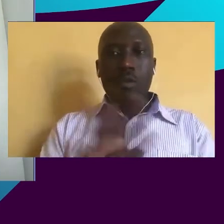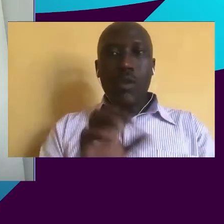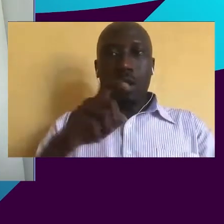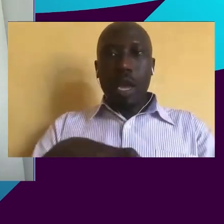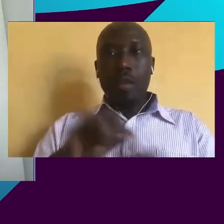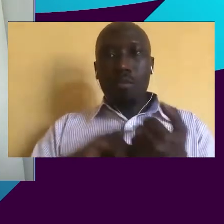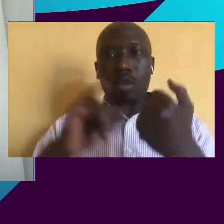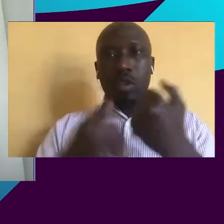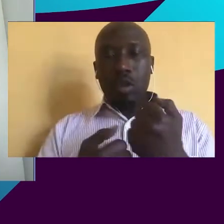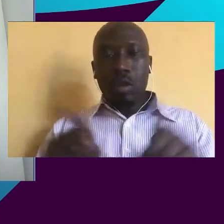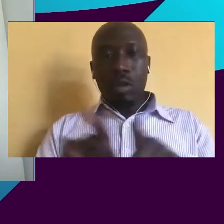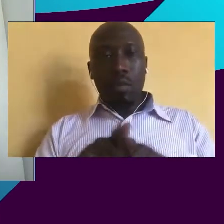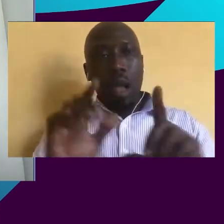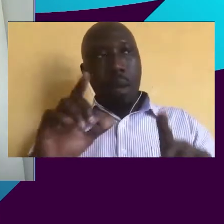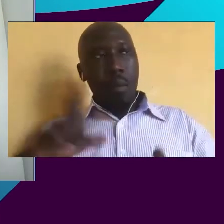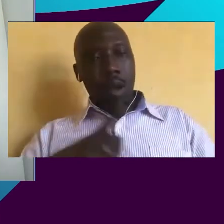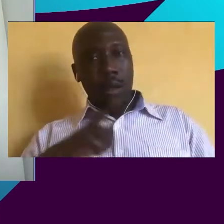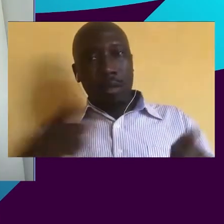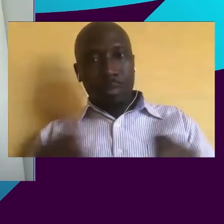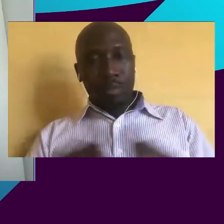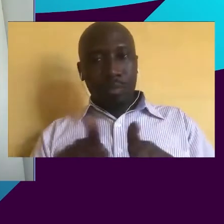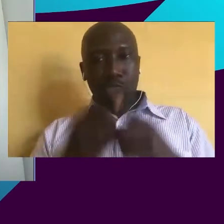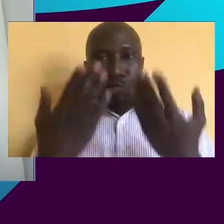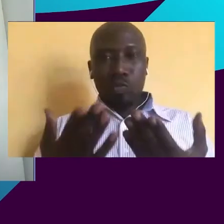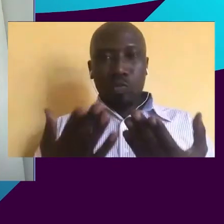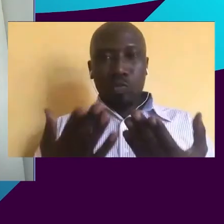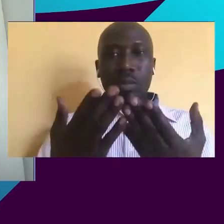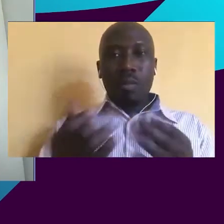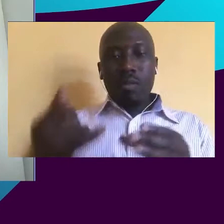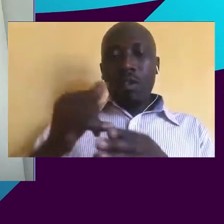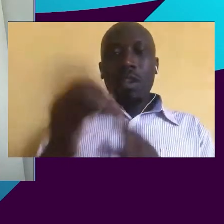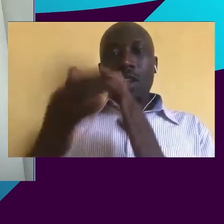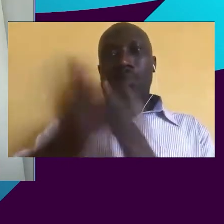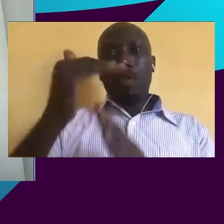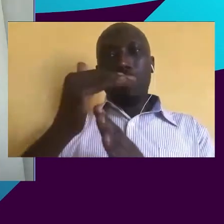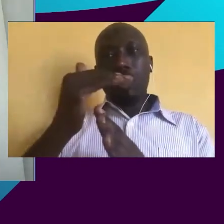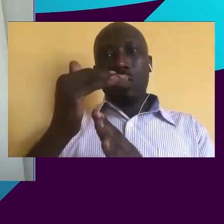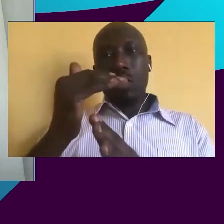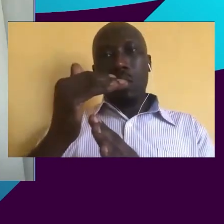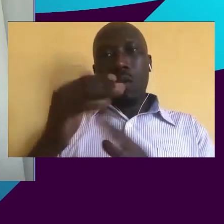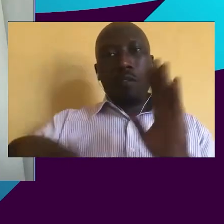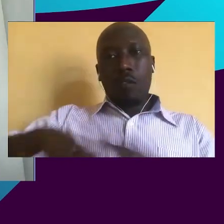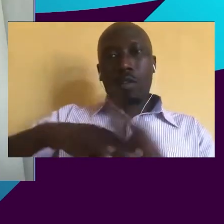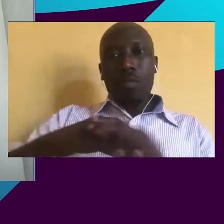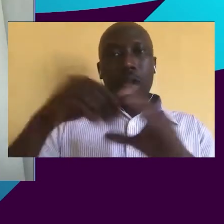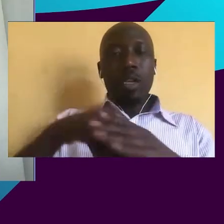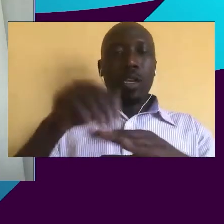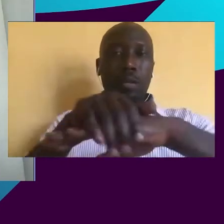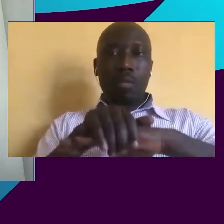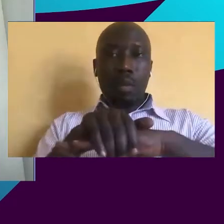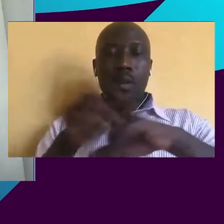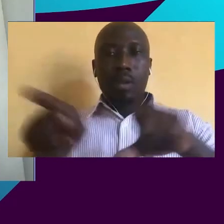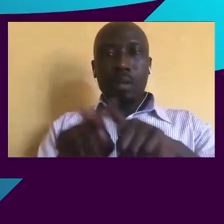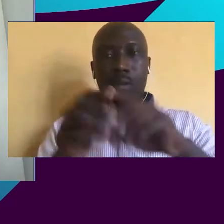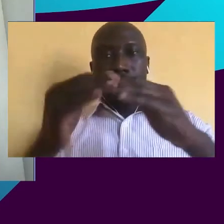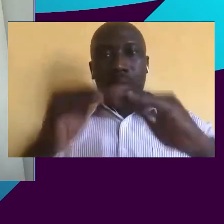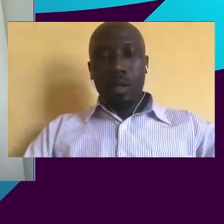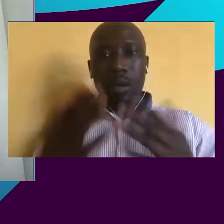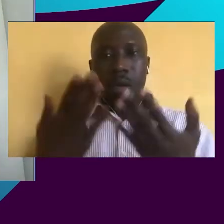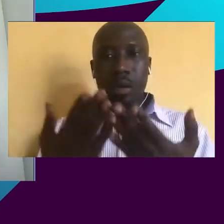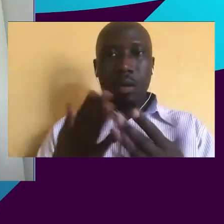to be involved in the professional game within England. So yeah, that's a little bit about my background.